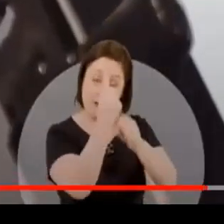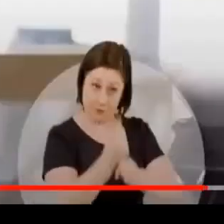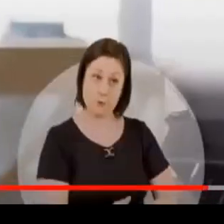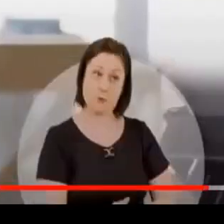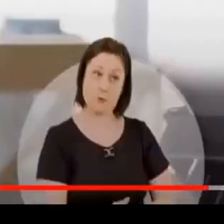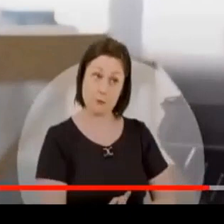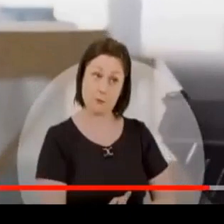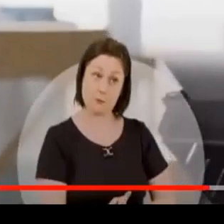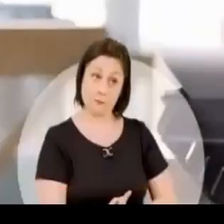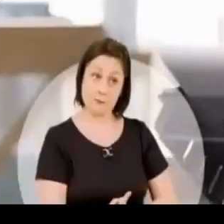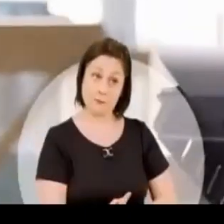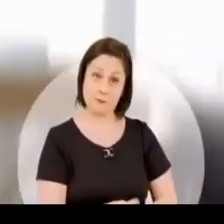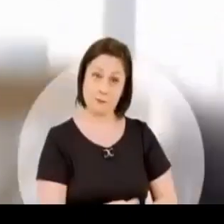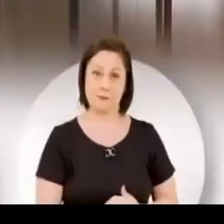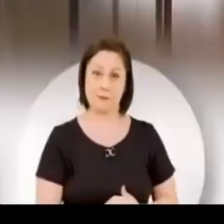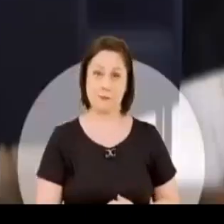year.